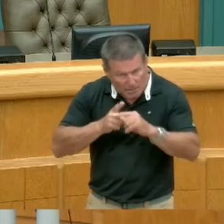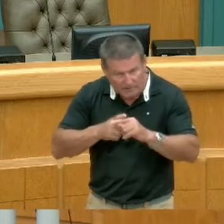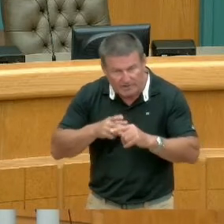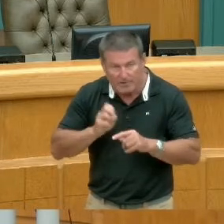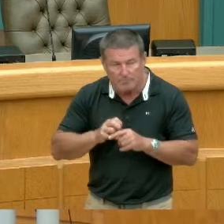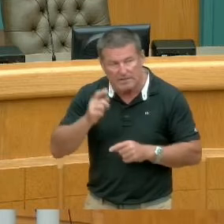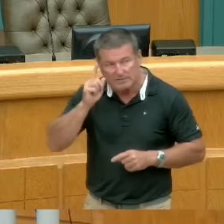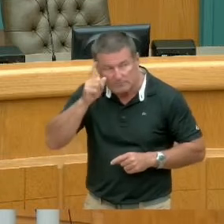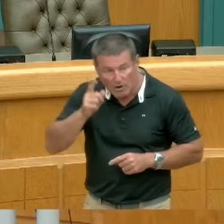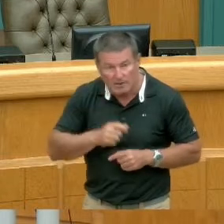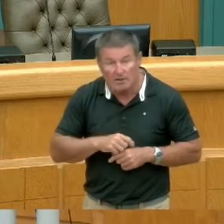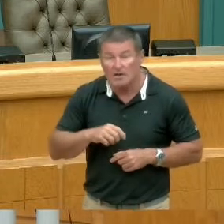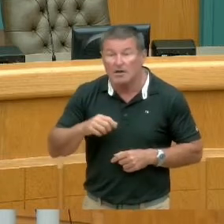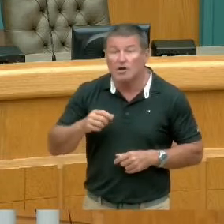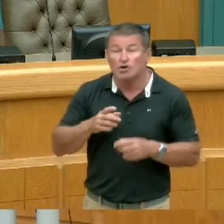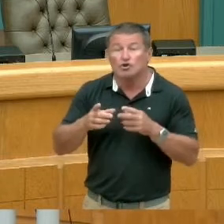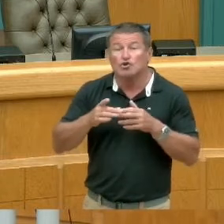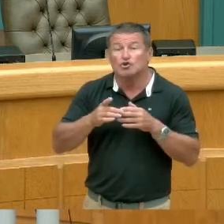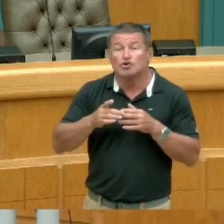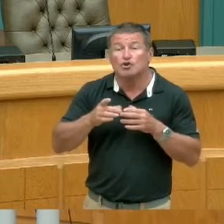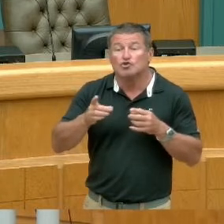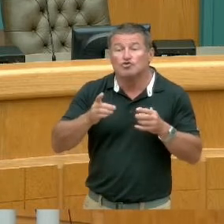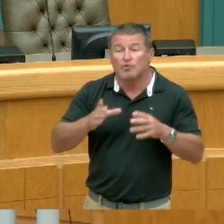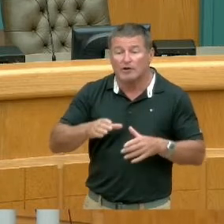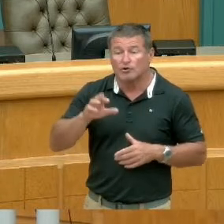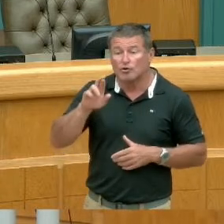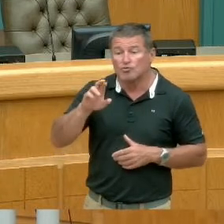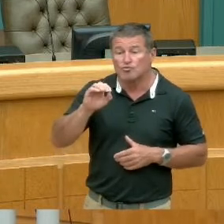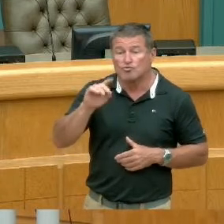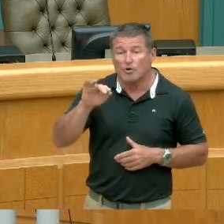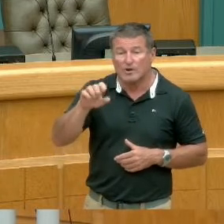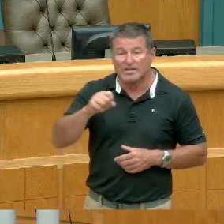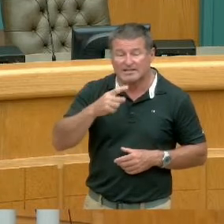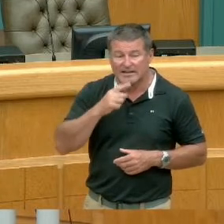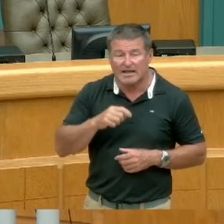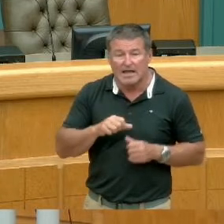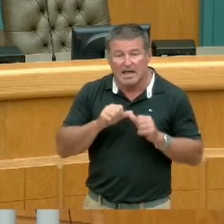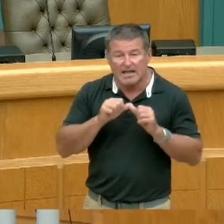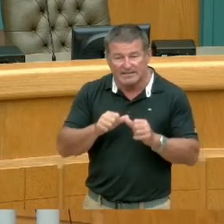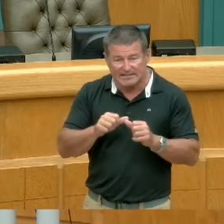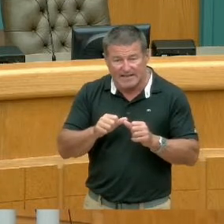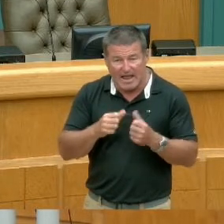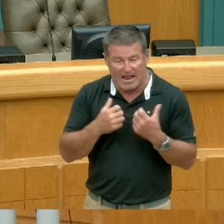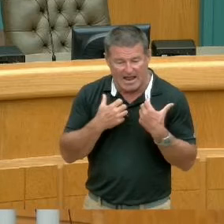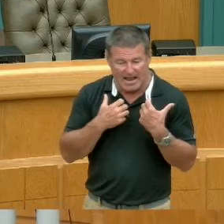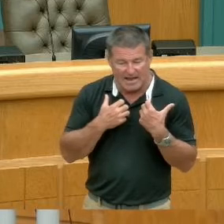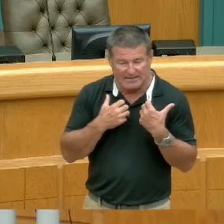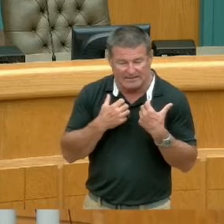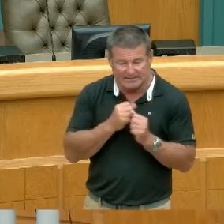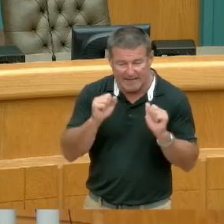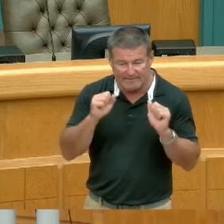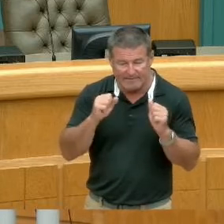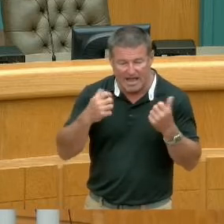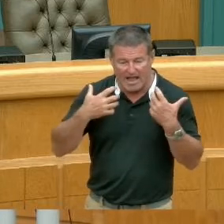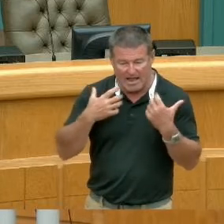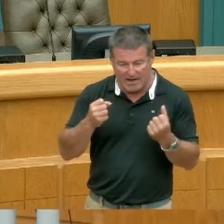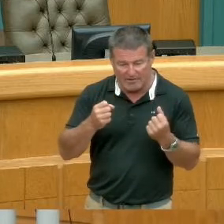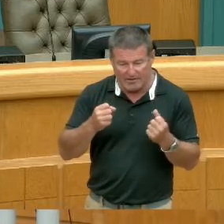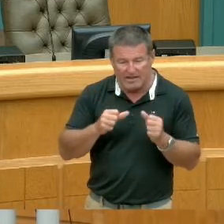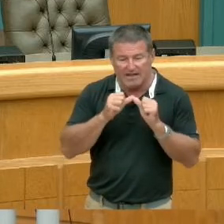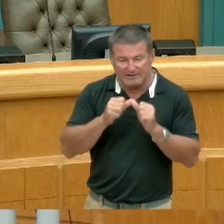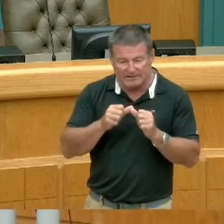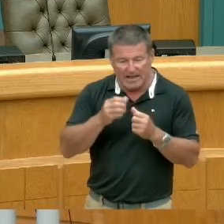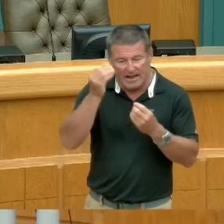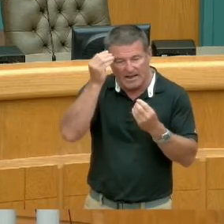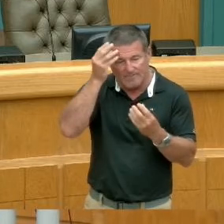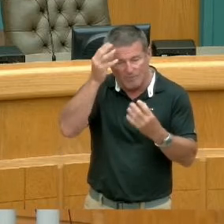says, stay safe, stay healthy, and stay informed. The orders now are from your own